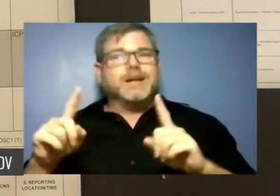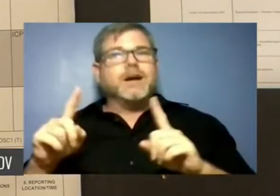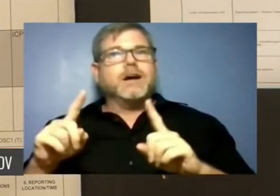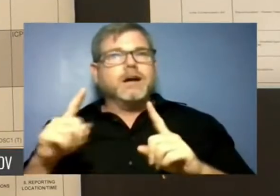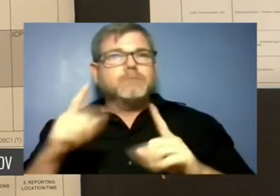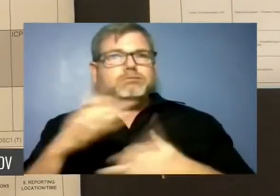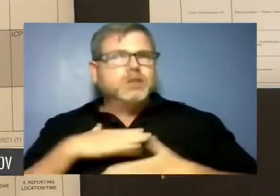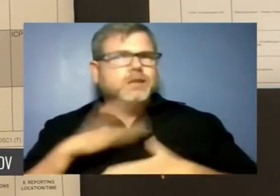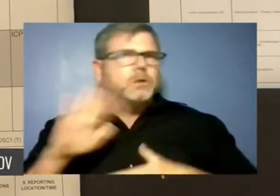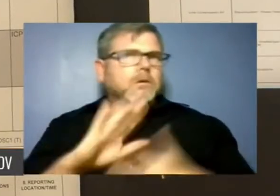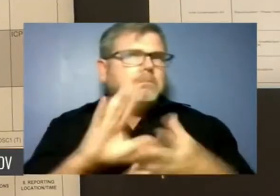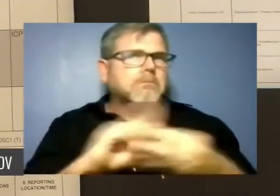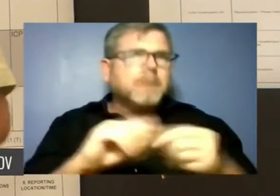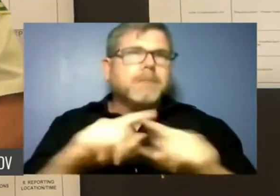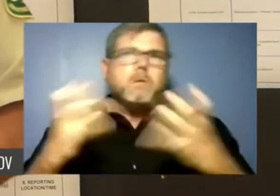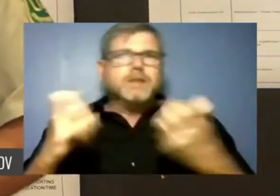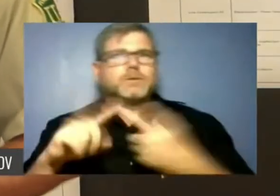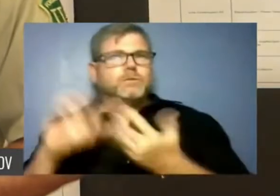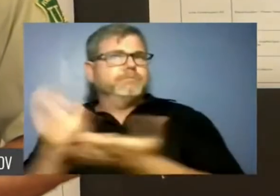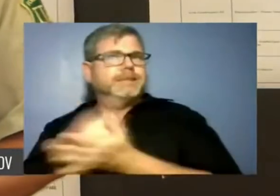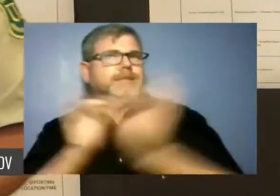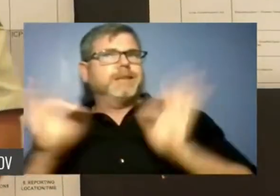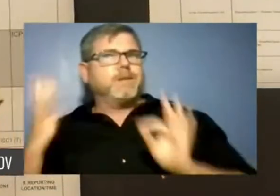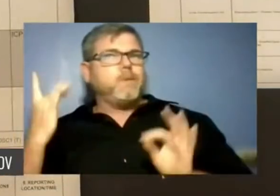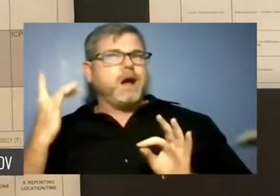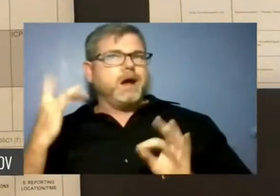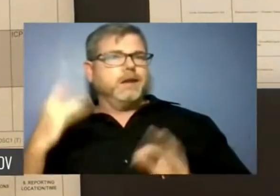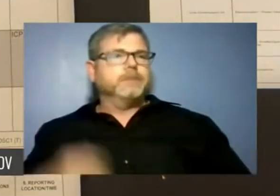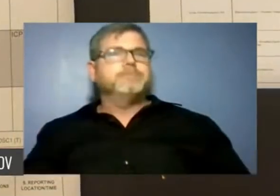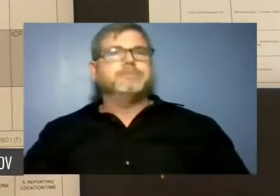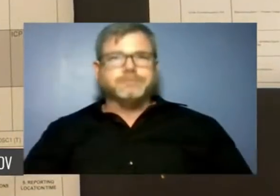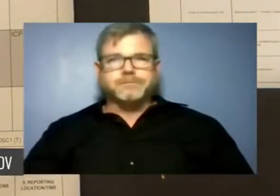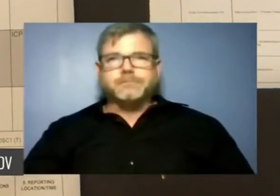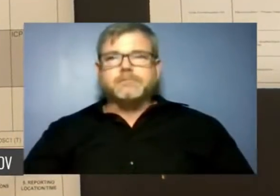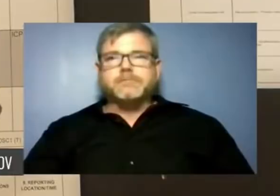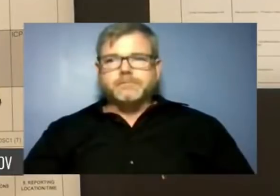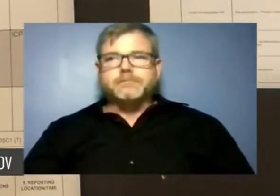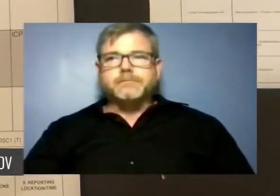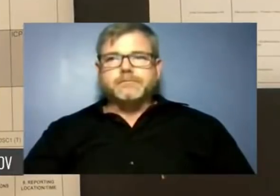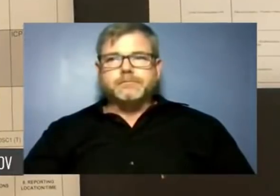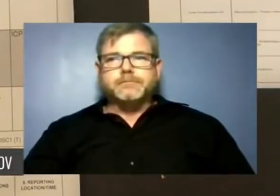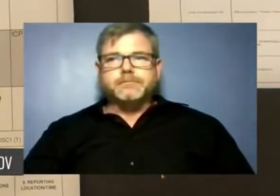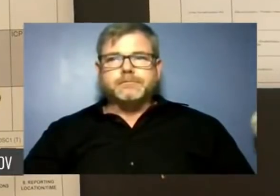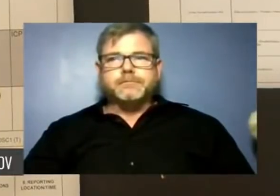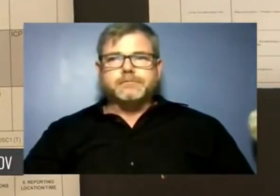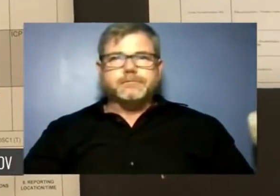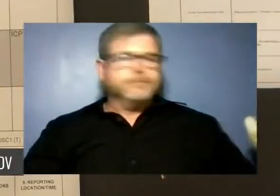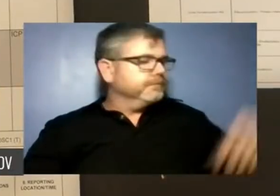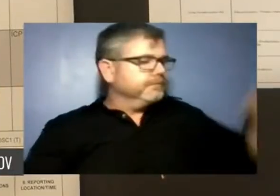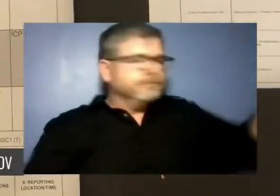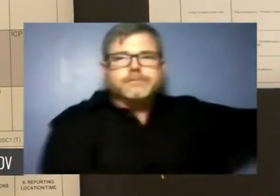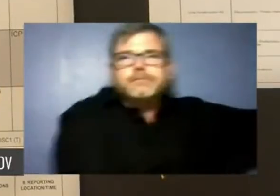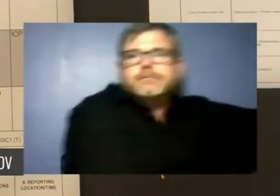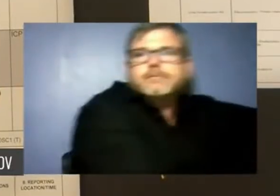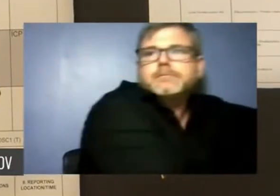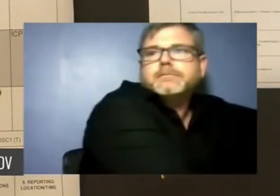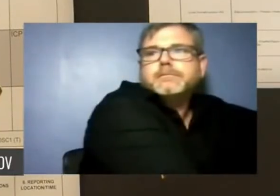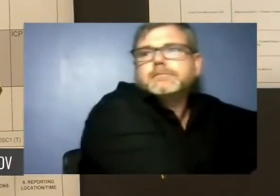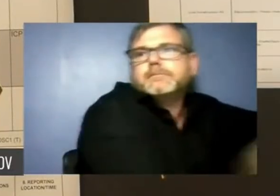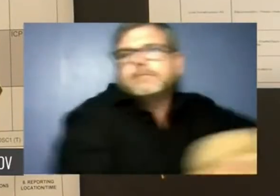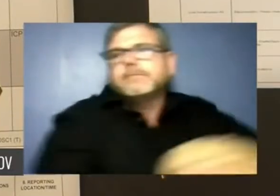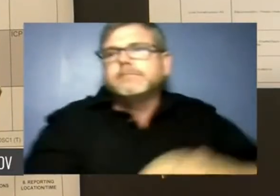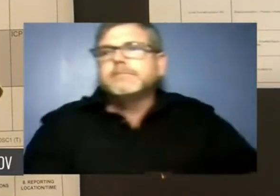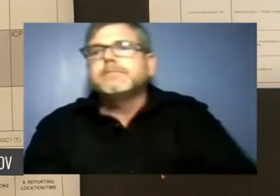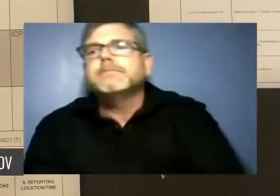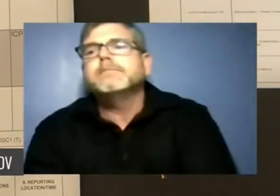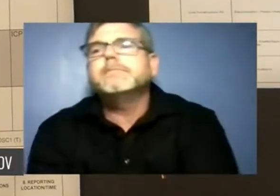then just the last thing, we're partway through fire season, and as challenging as this has been, we see those winds daily